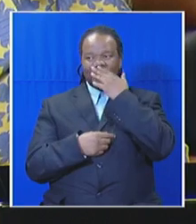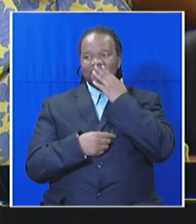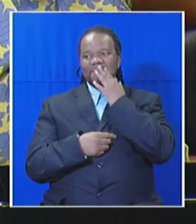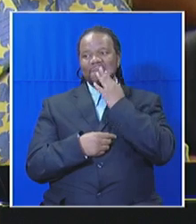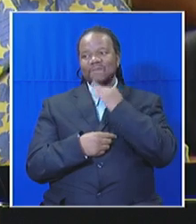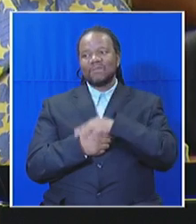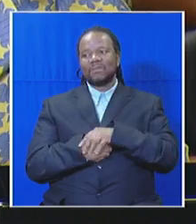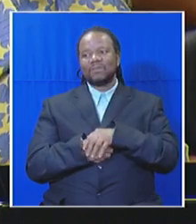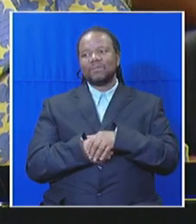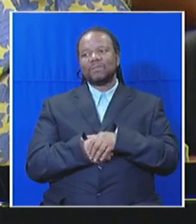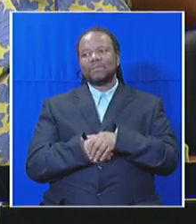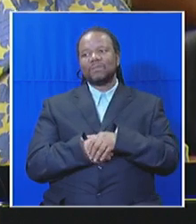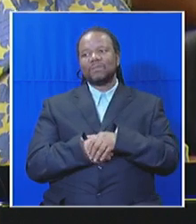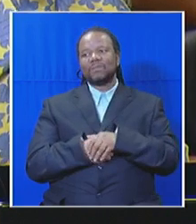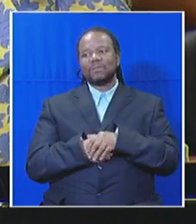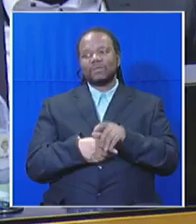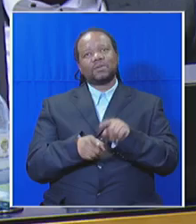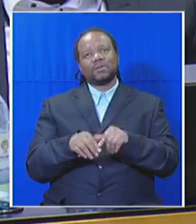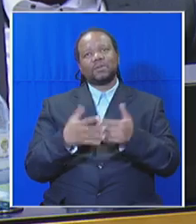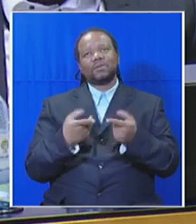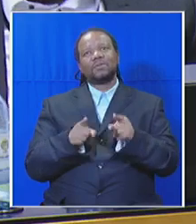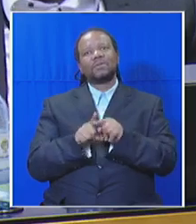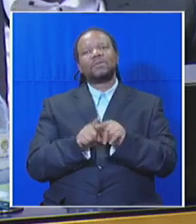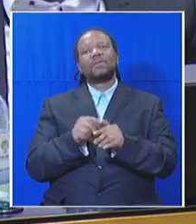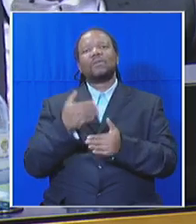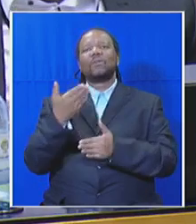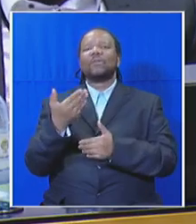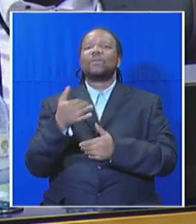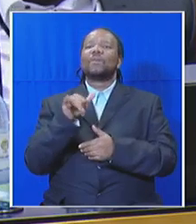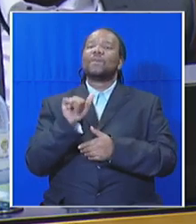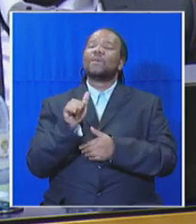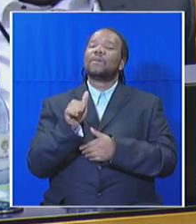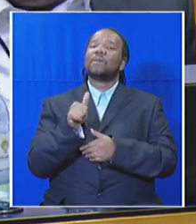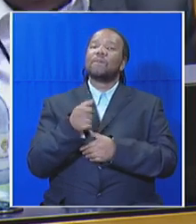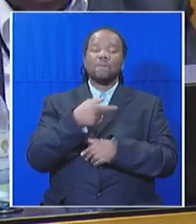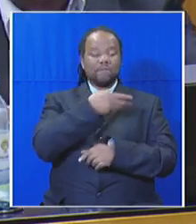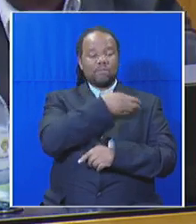to the President of the Republic. Honorable the President.